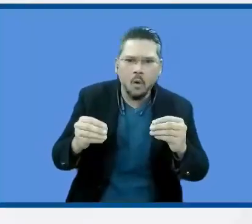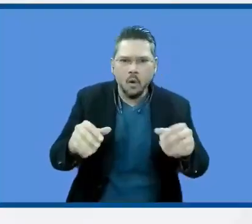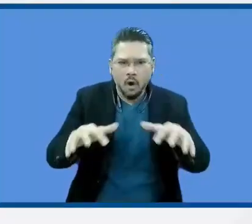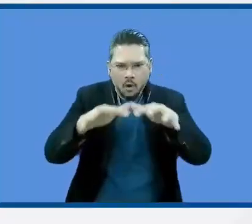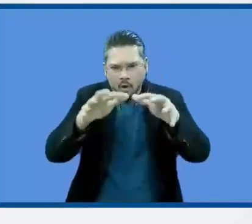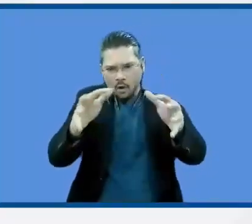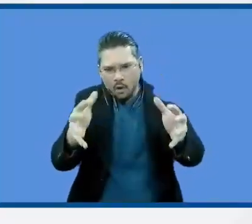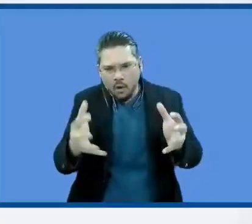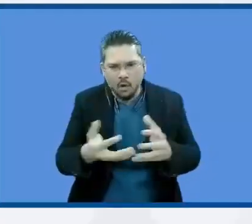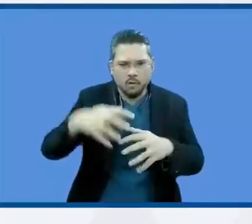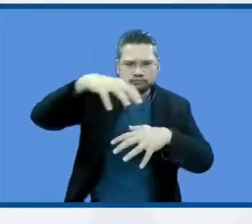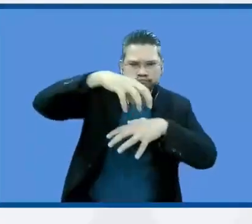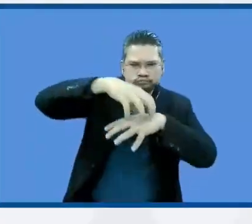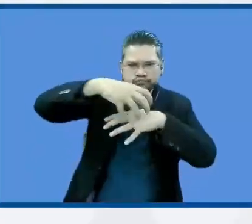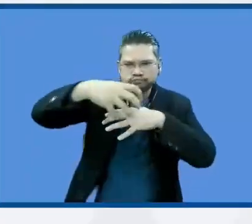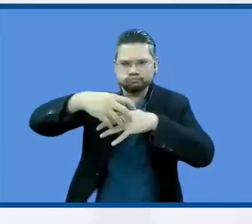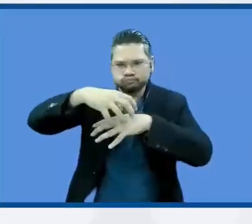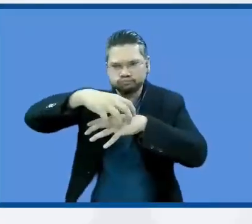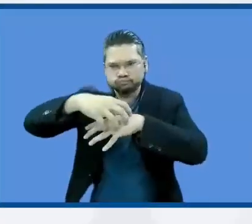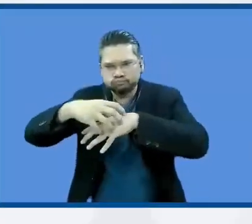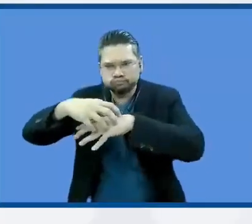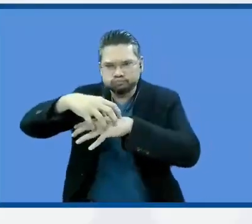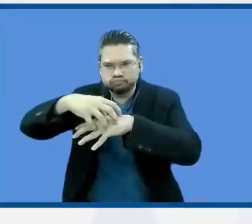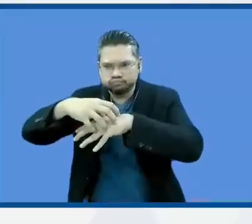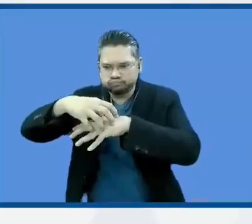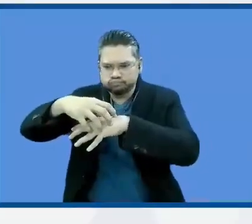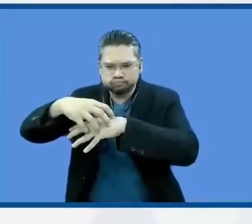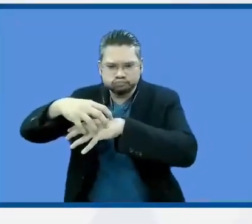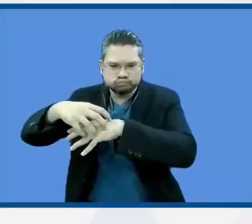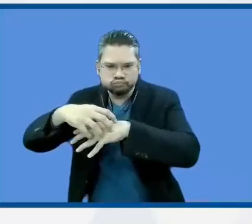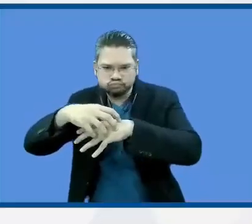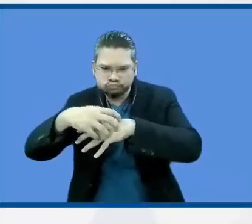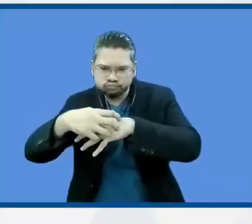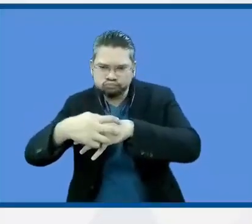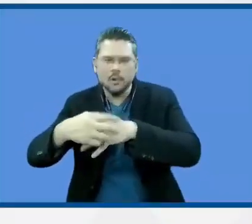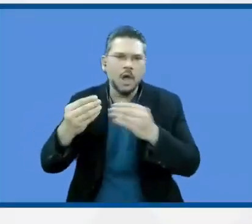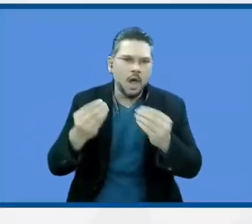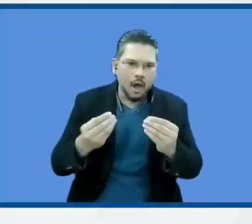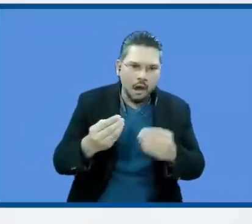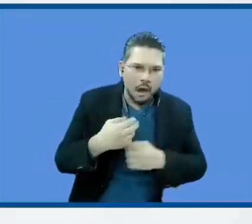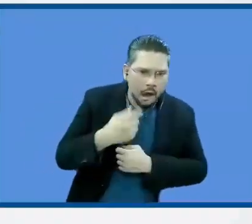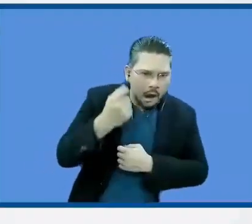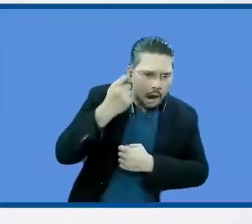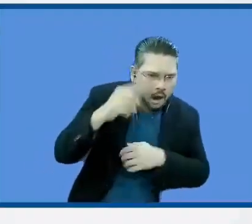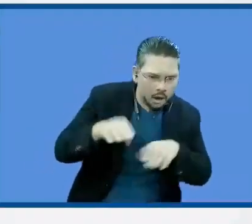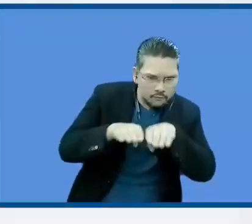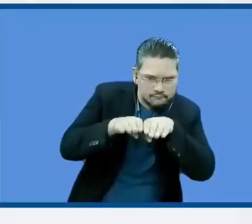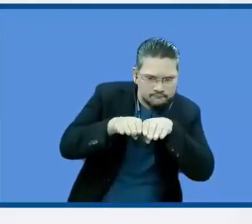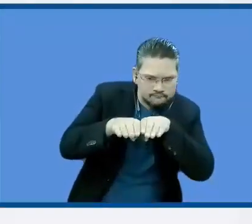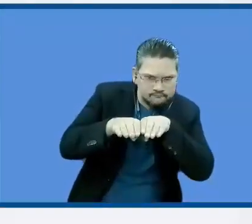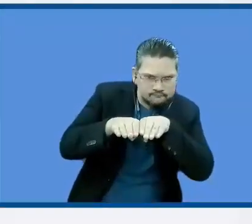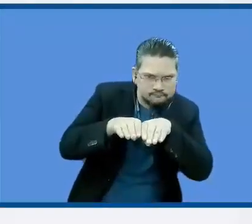different materials behave, as well as the compression structures to seismic pressures. At the same